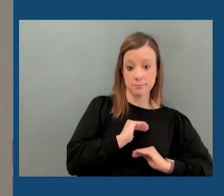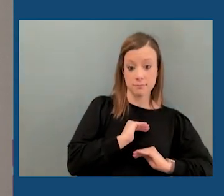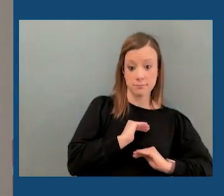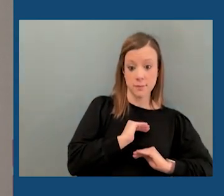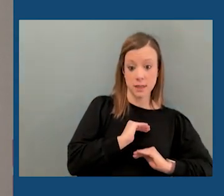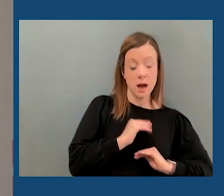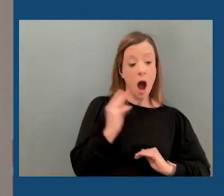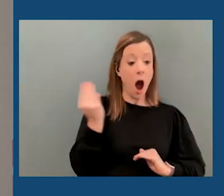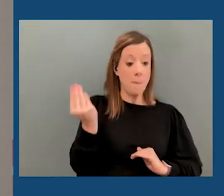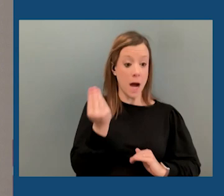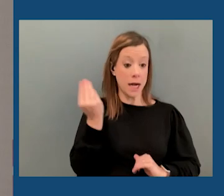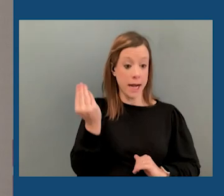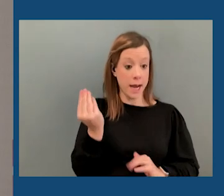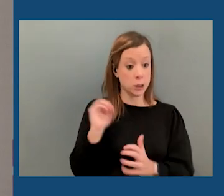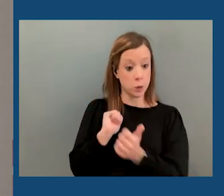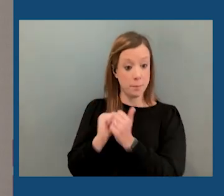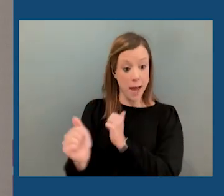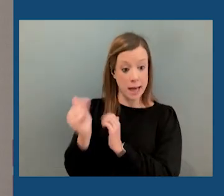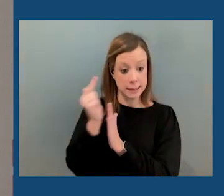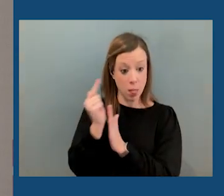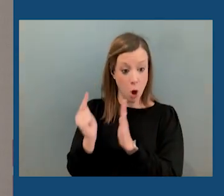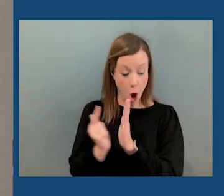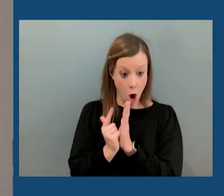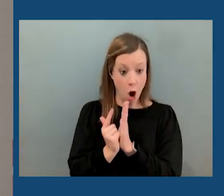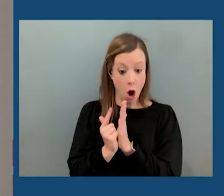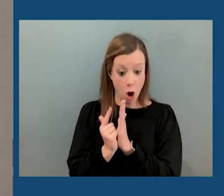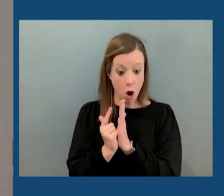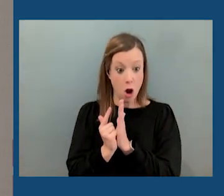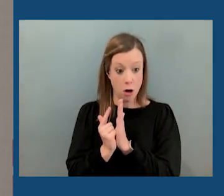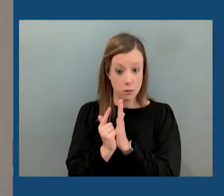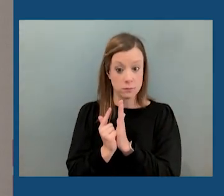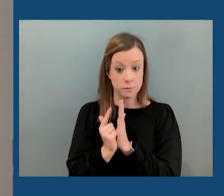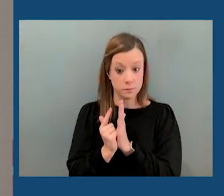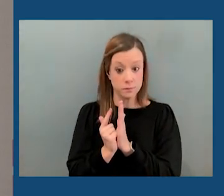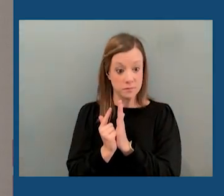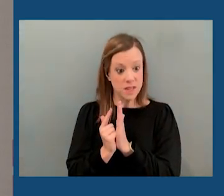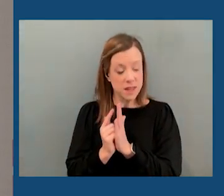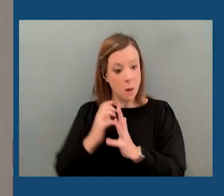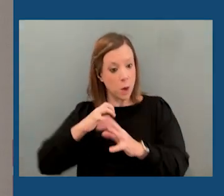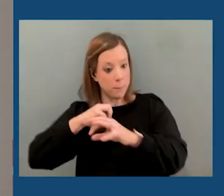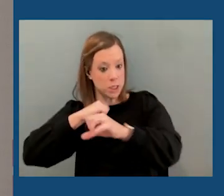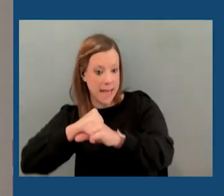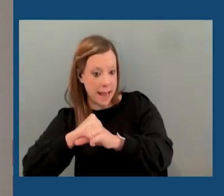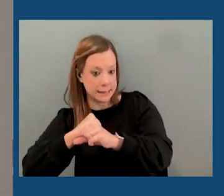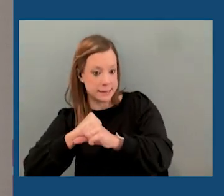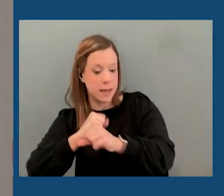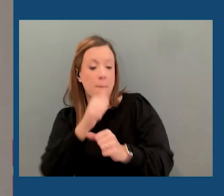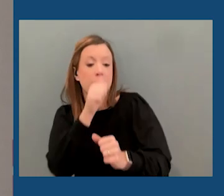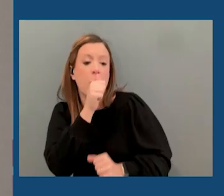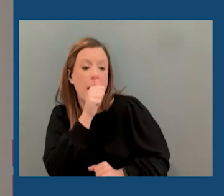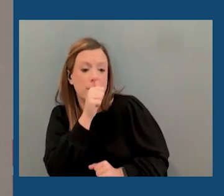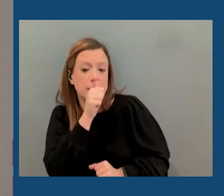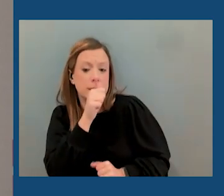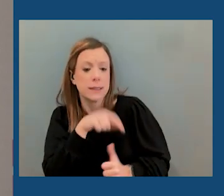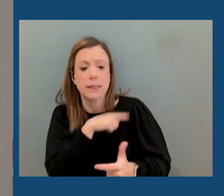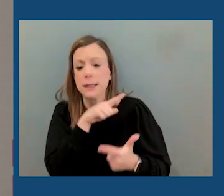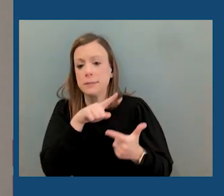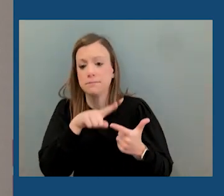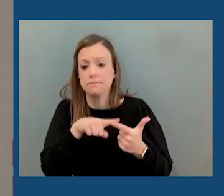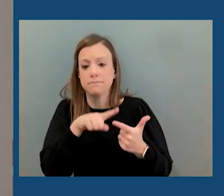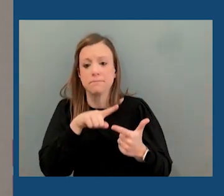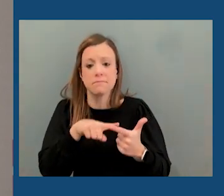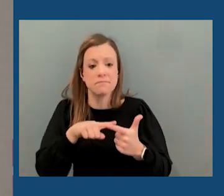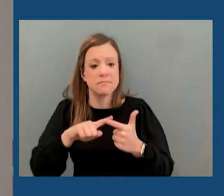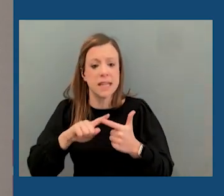pass legislation that would protect our privacy, that would try and establish the fund